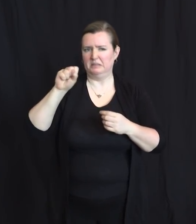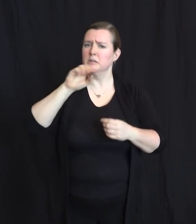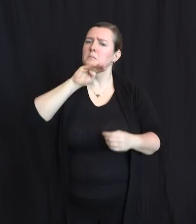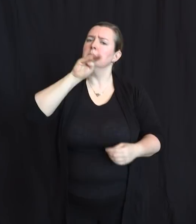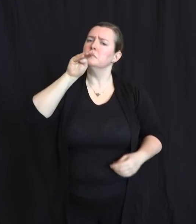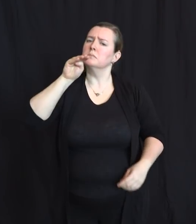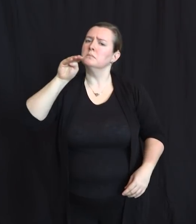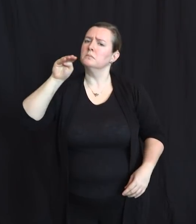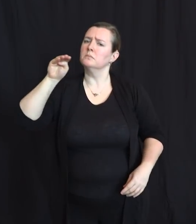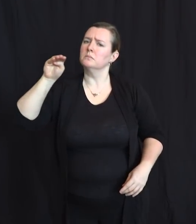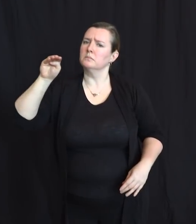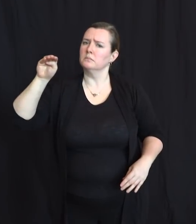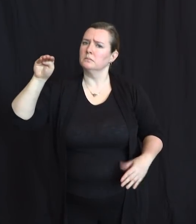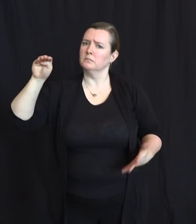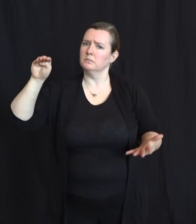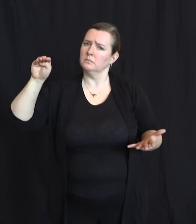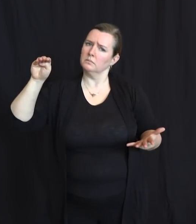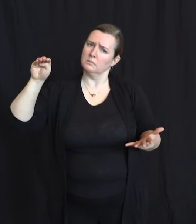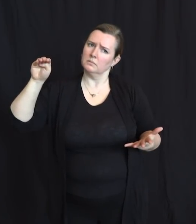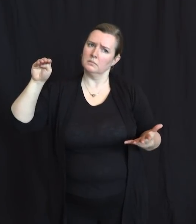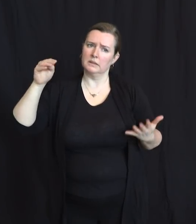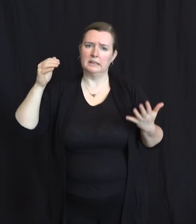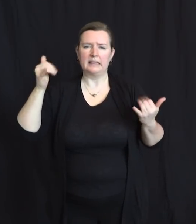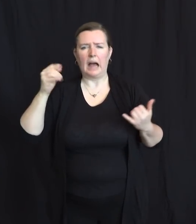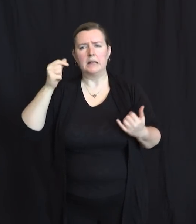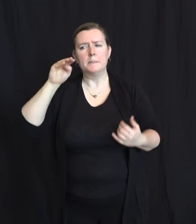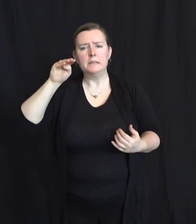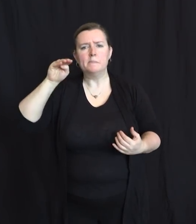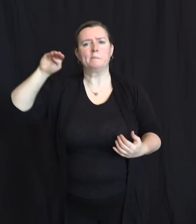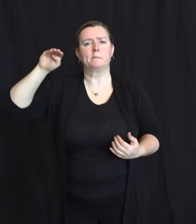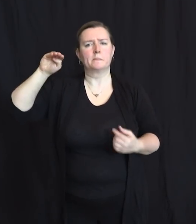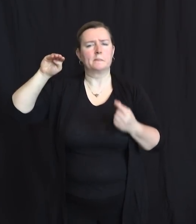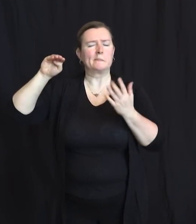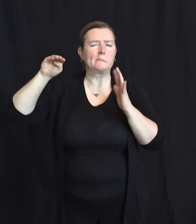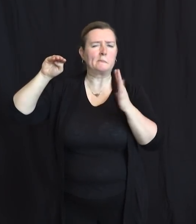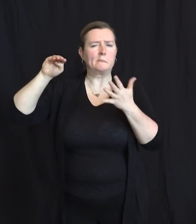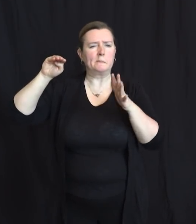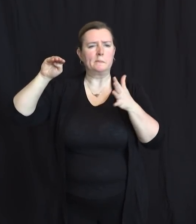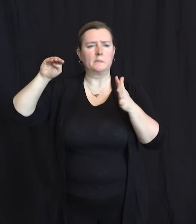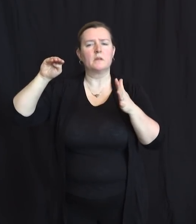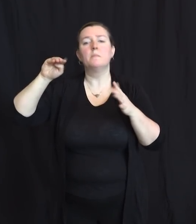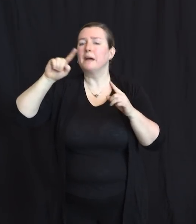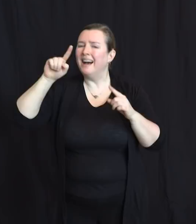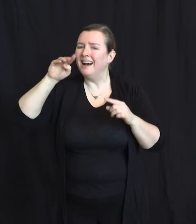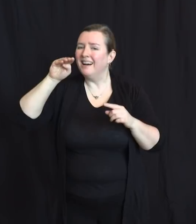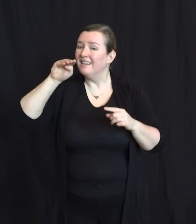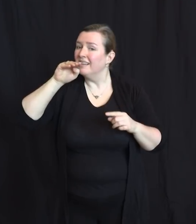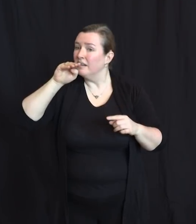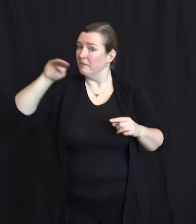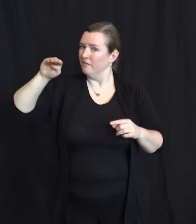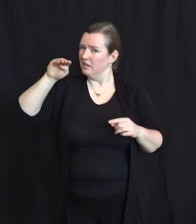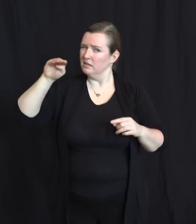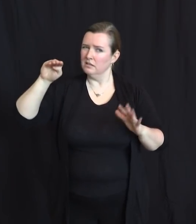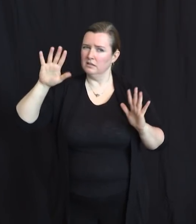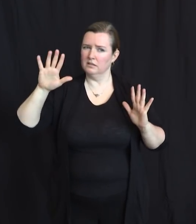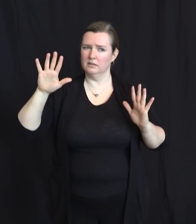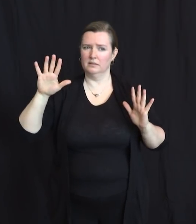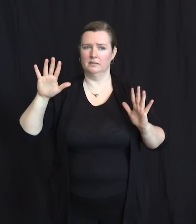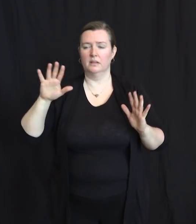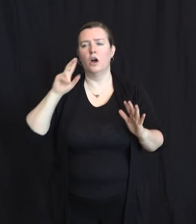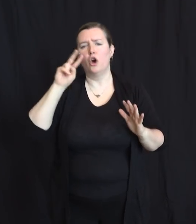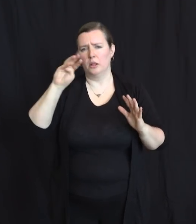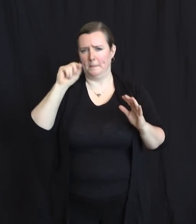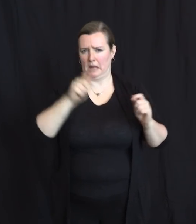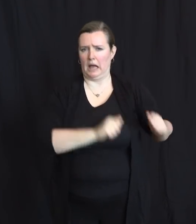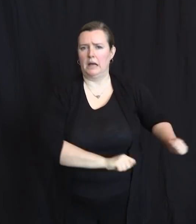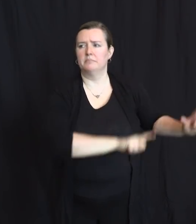even with today's slight uptick in cases. And as we map the outbreak across the state, we continue to